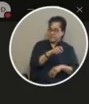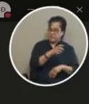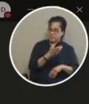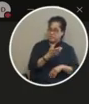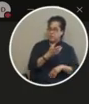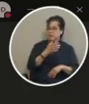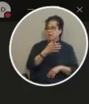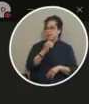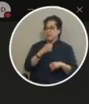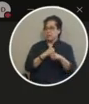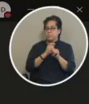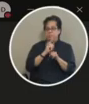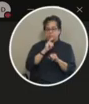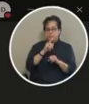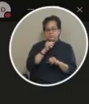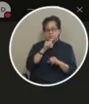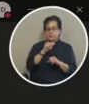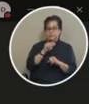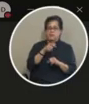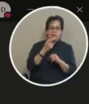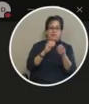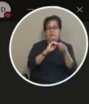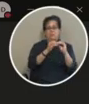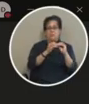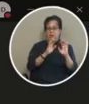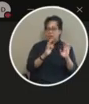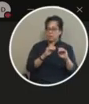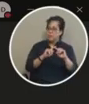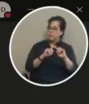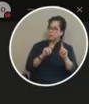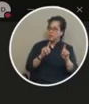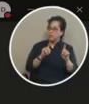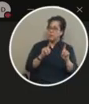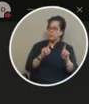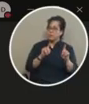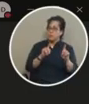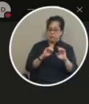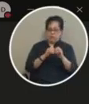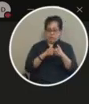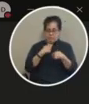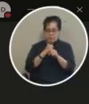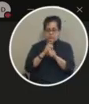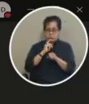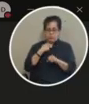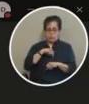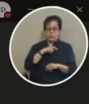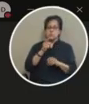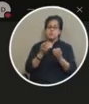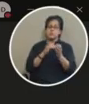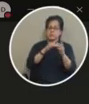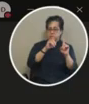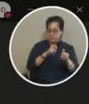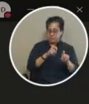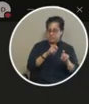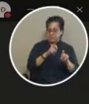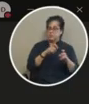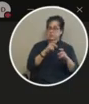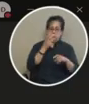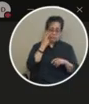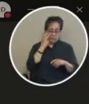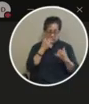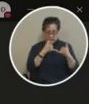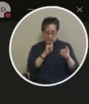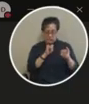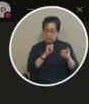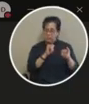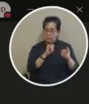that they're not just another number, but that we're following up on making sure that we're retested to see if they're still symptomatic or if they still